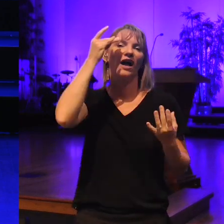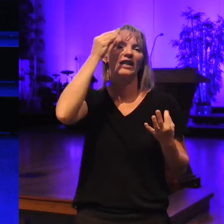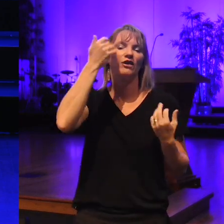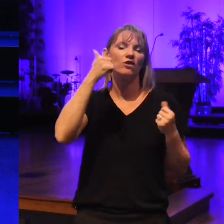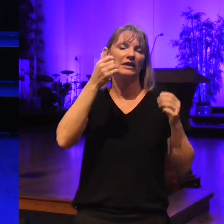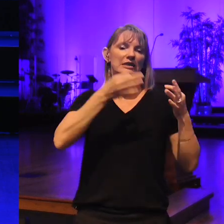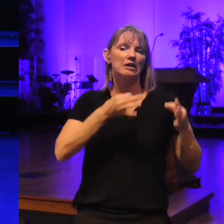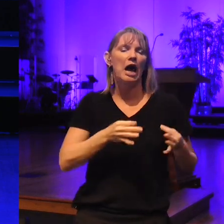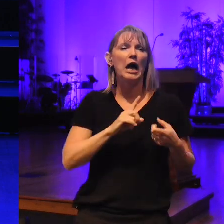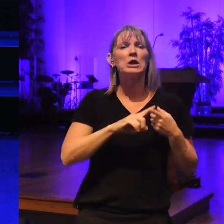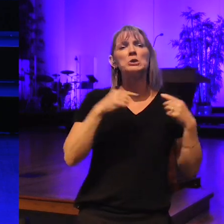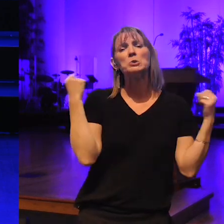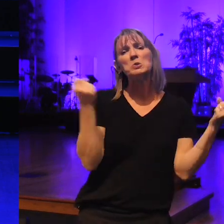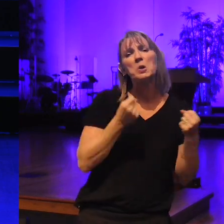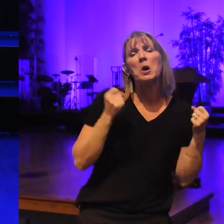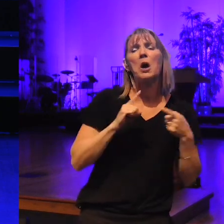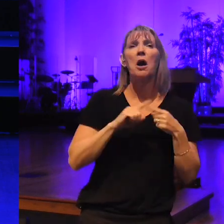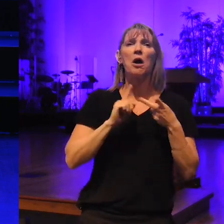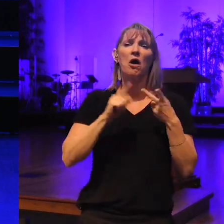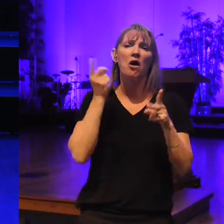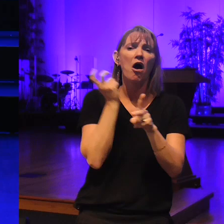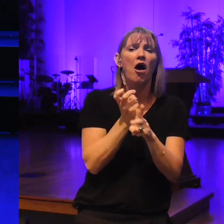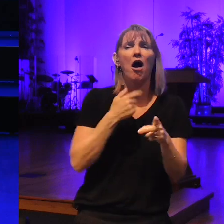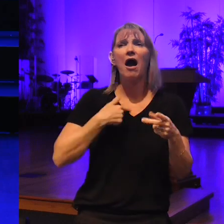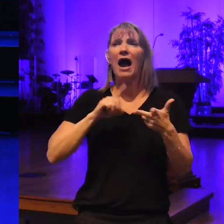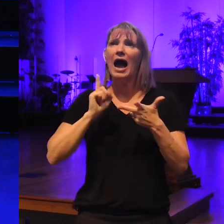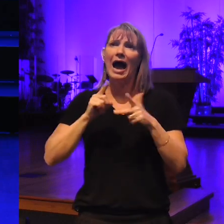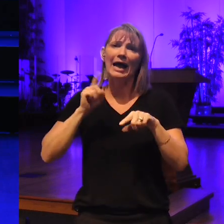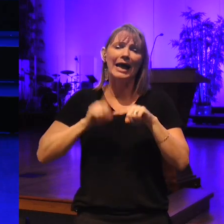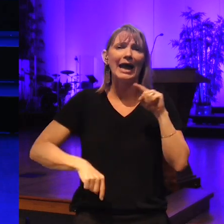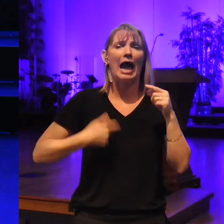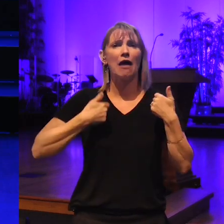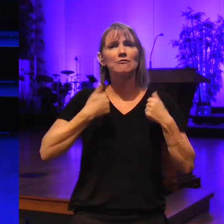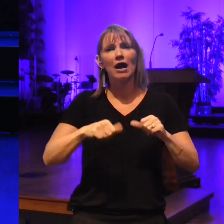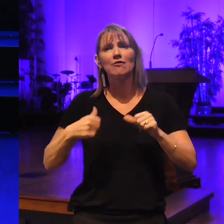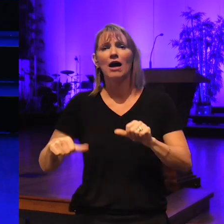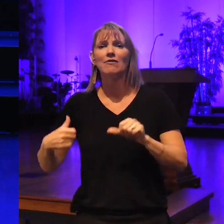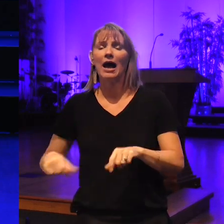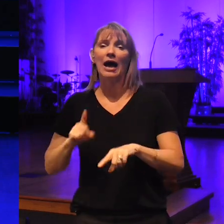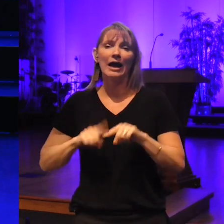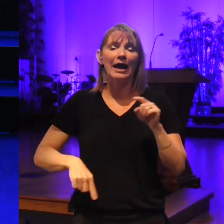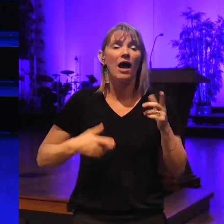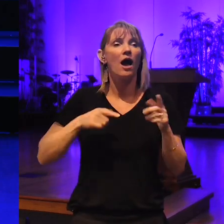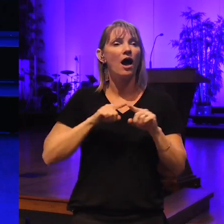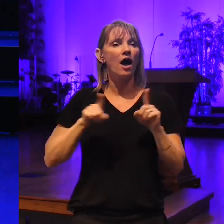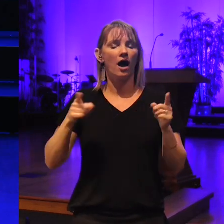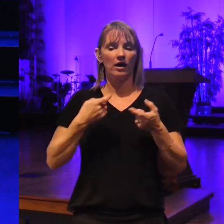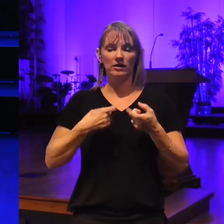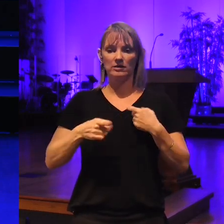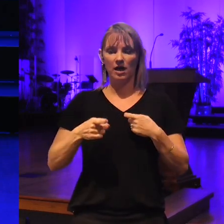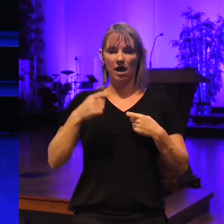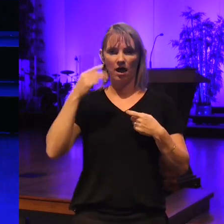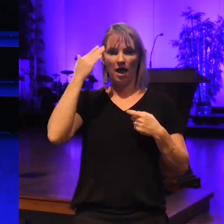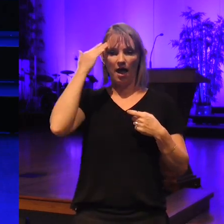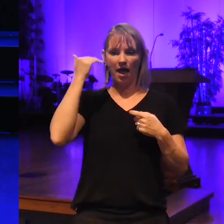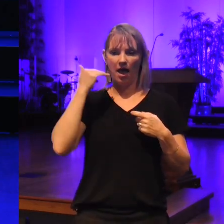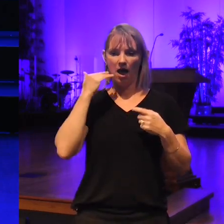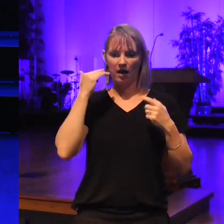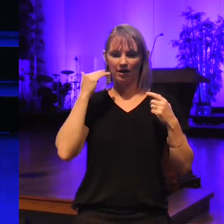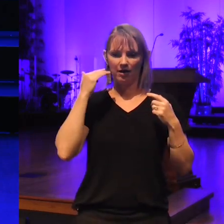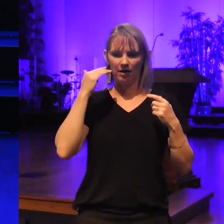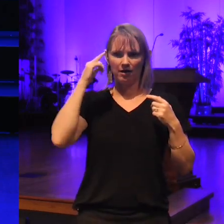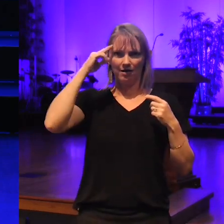describe, oh, it's too cold, or it's too hard, or I can't do this, I've tried too many times. But to go be above